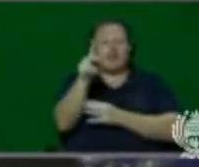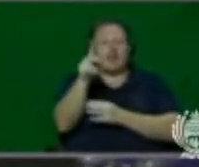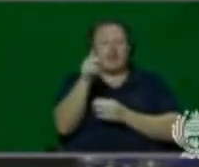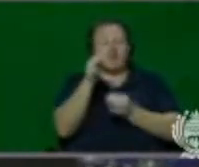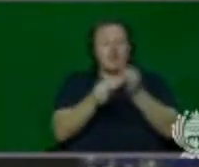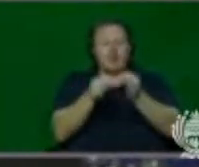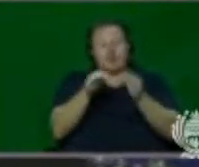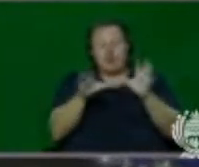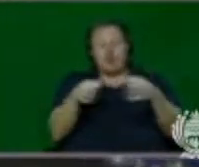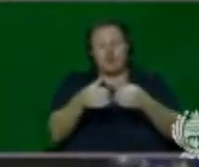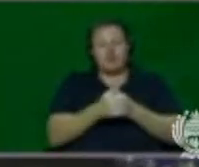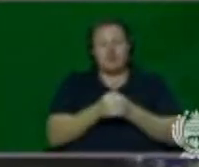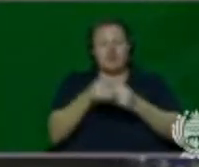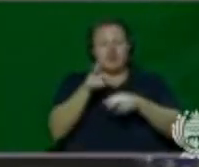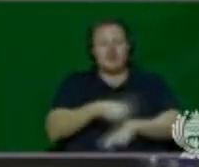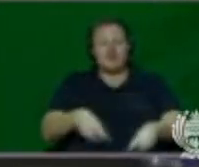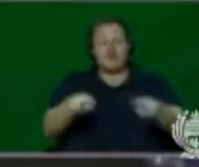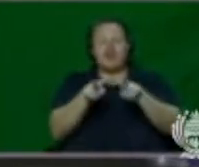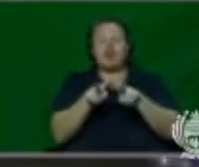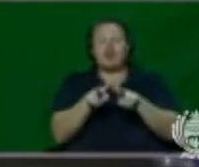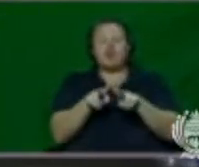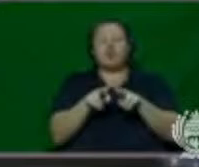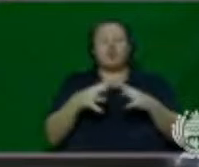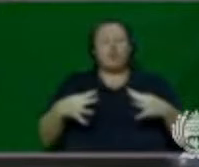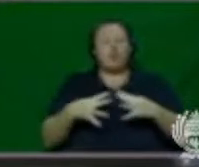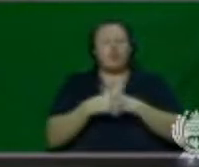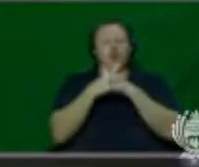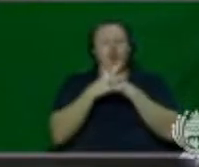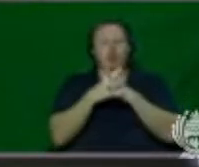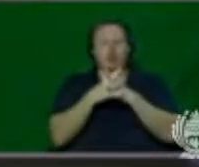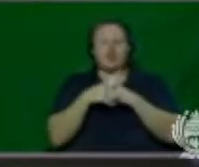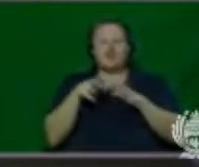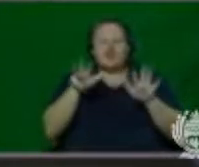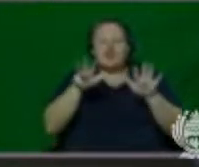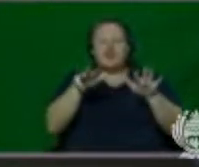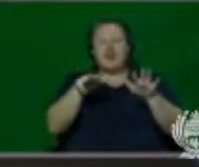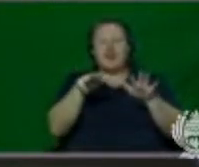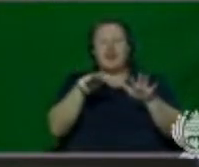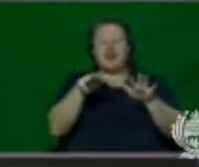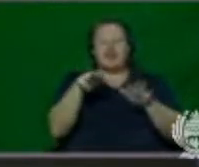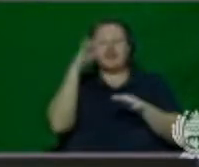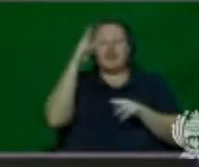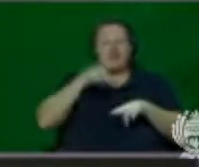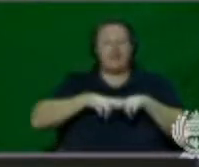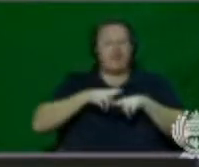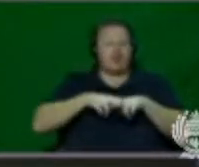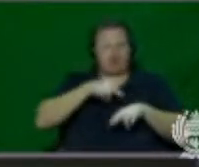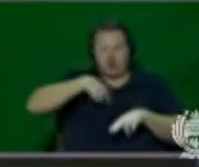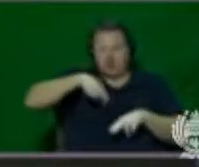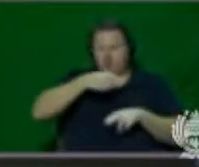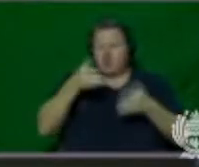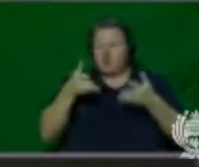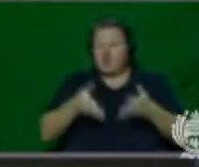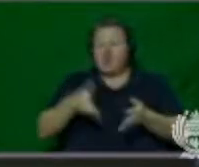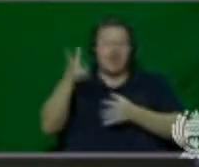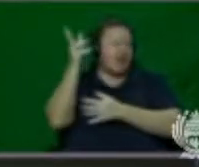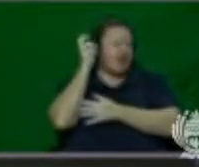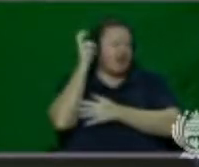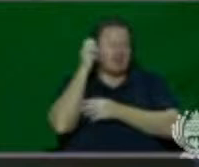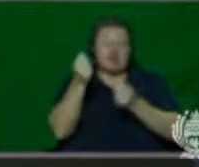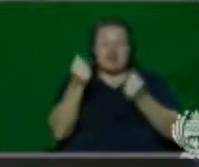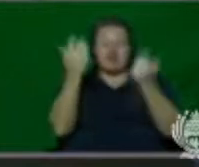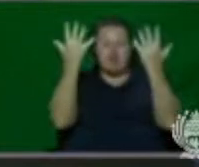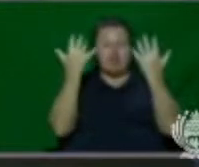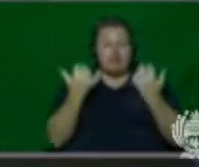purely based on the values of Ubuntu that on the 19th of February we're here to listen to the budget speech, which didn't